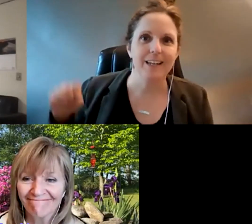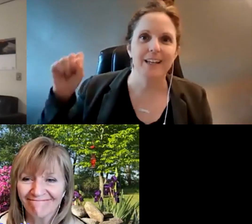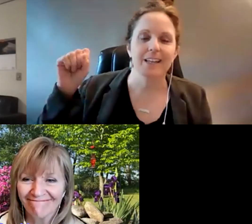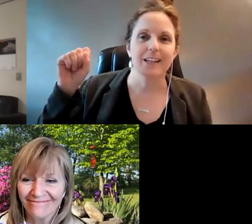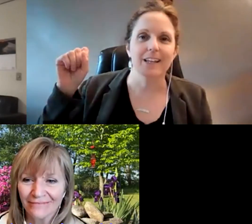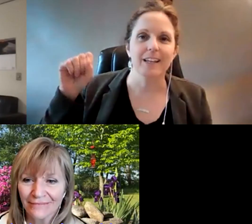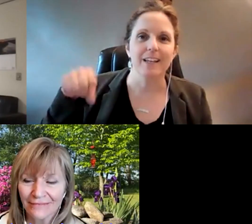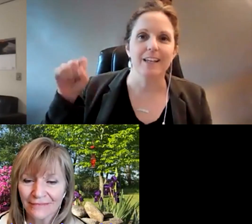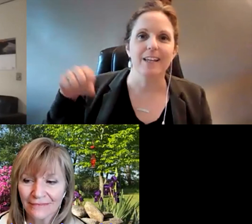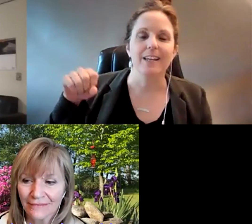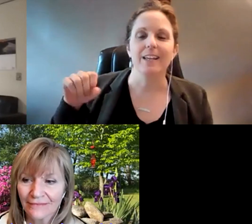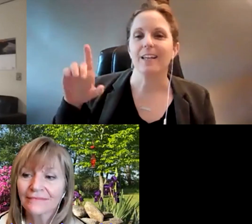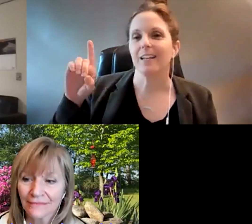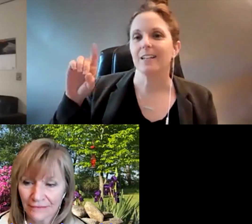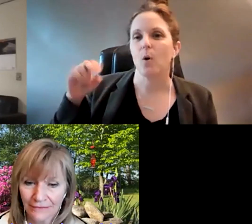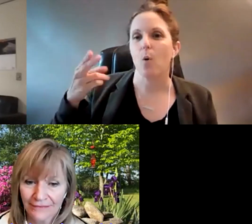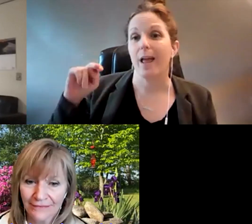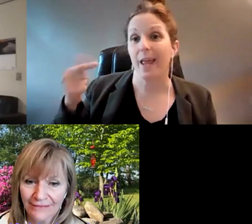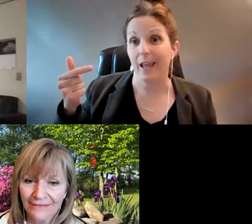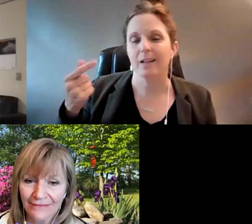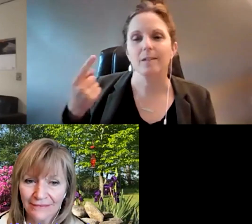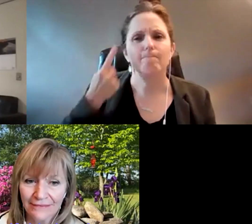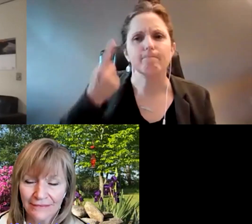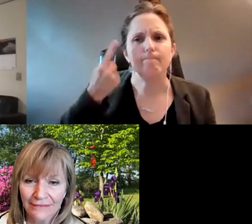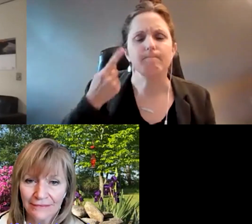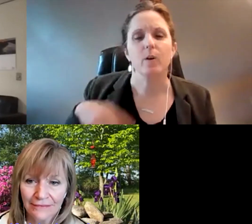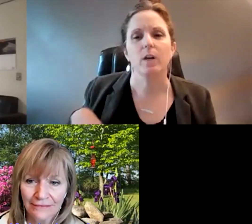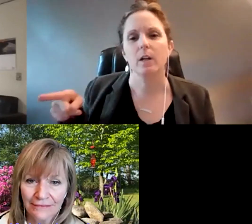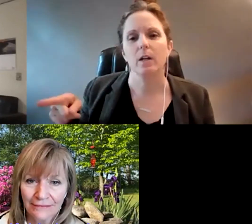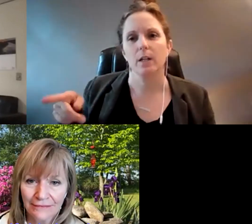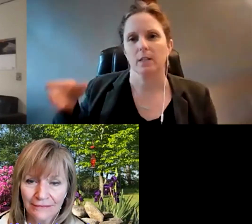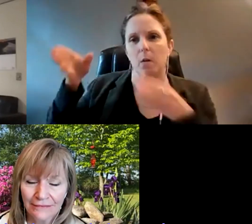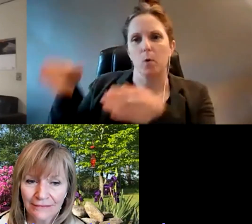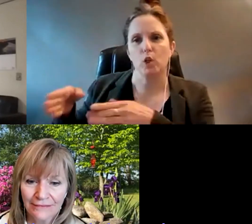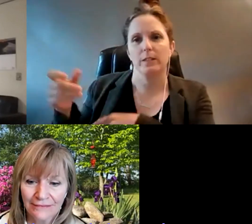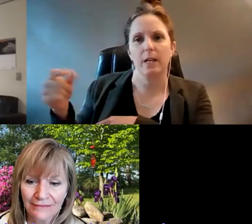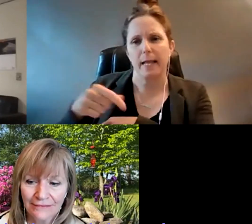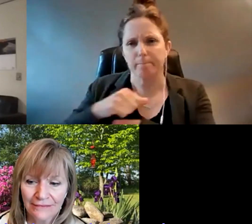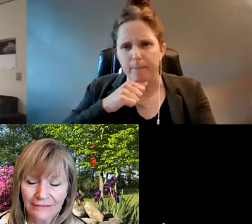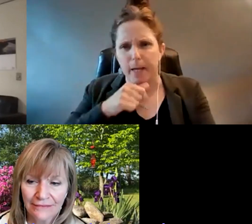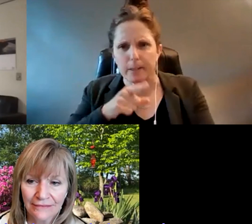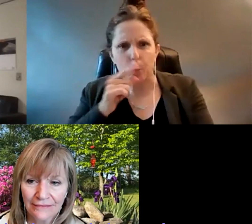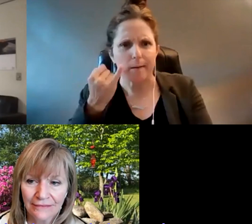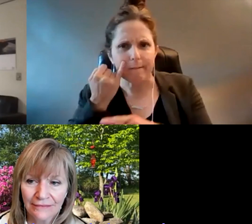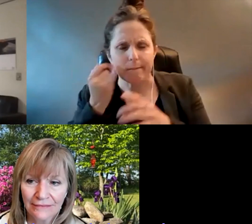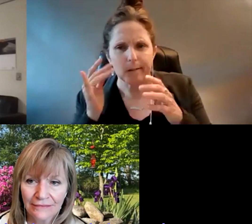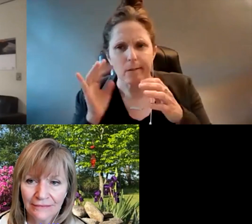thing to have. One more question I see. One more question, Marianne. Go ahead, Dee.